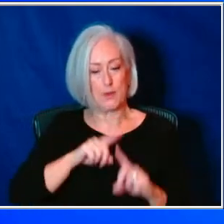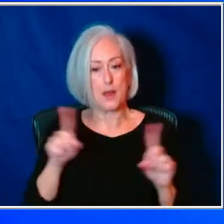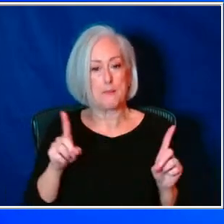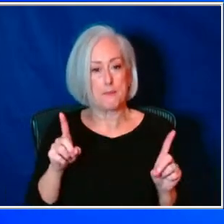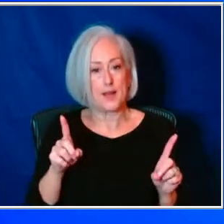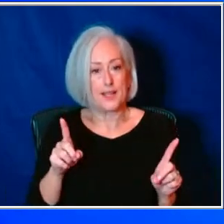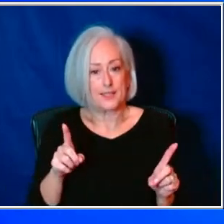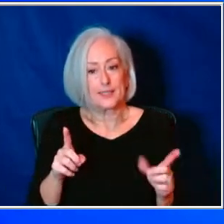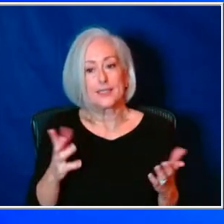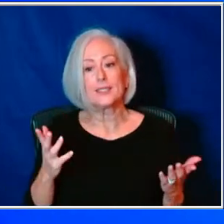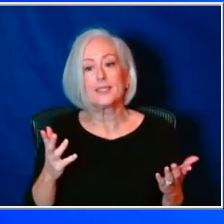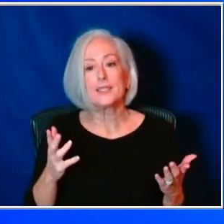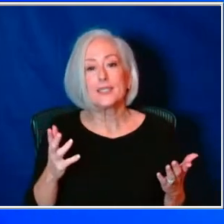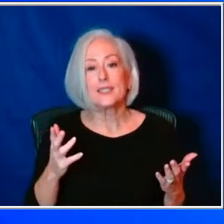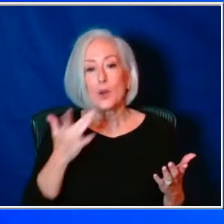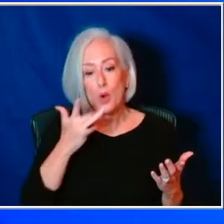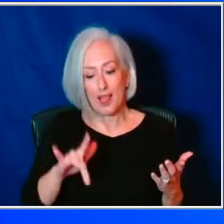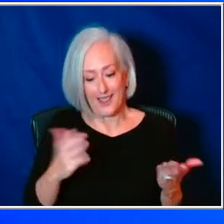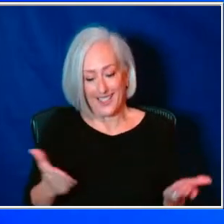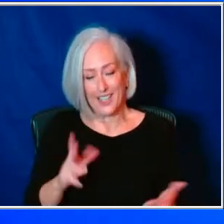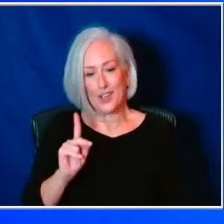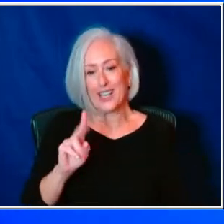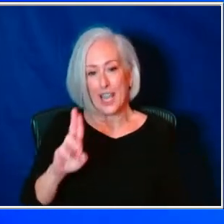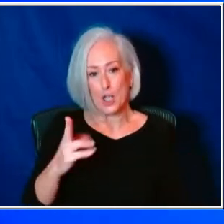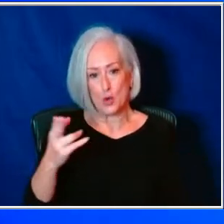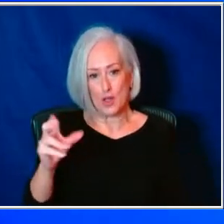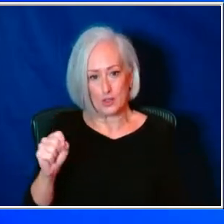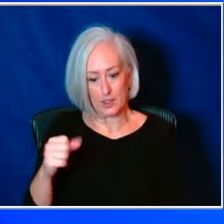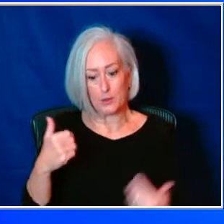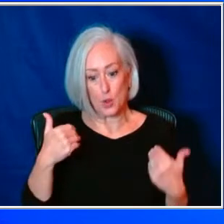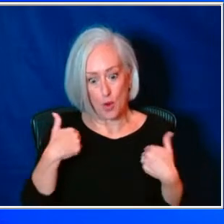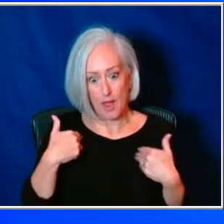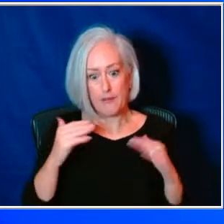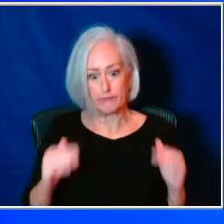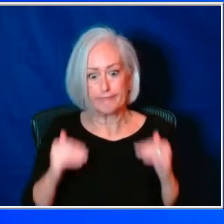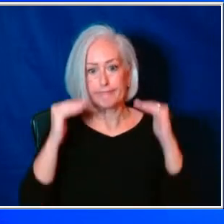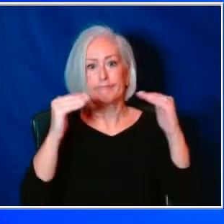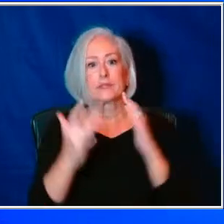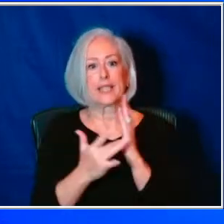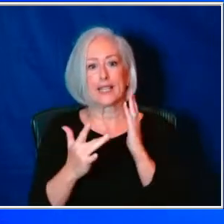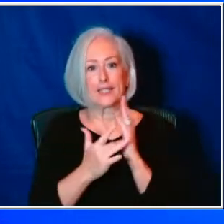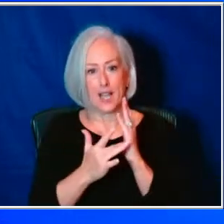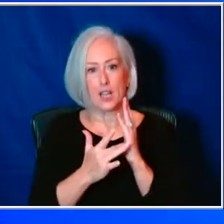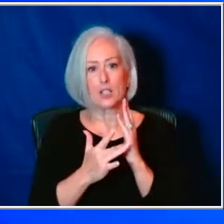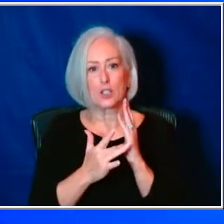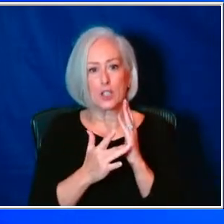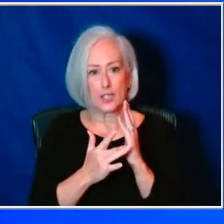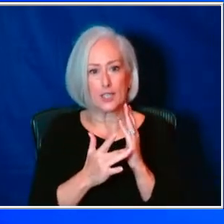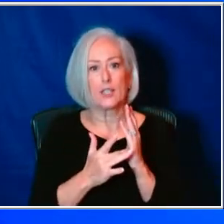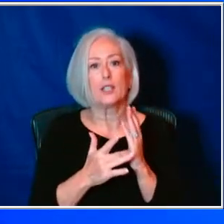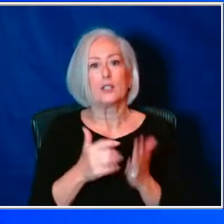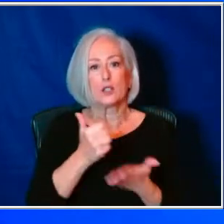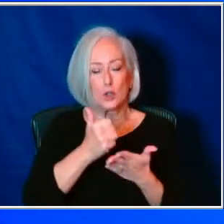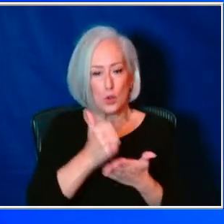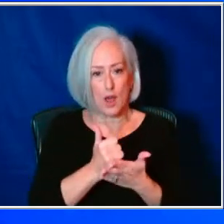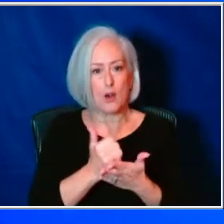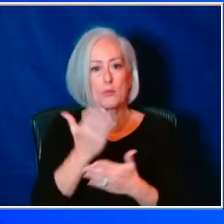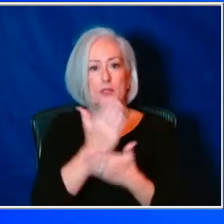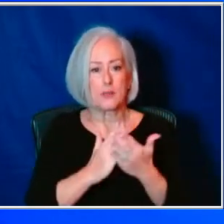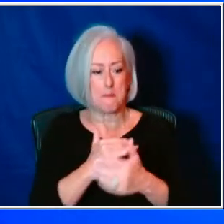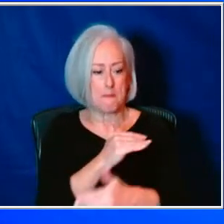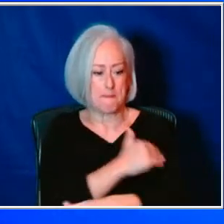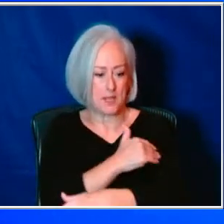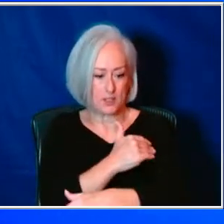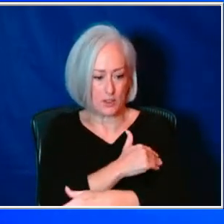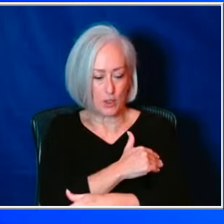here at the University of Kansas to have some of that technology that allows us to spare some of these muscles and create less trauma for them and allows